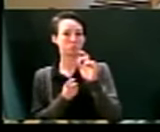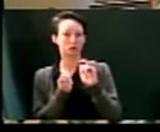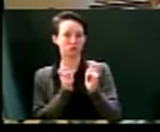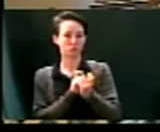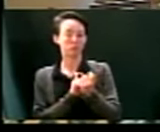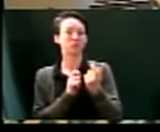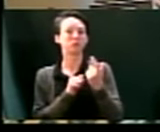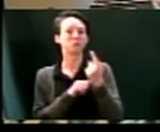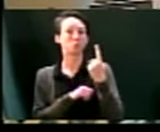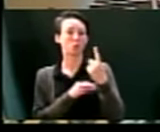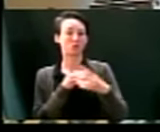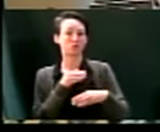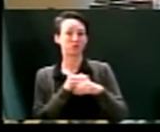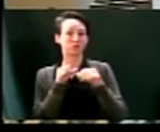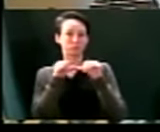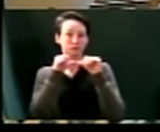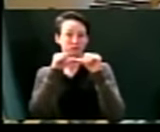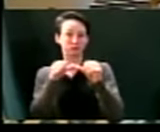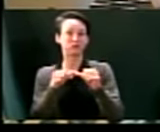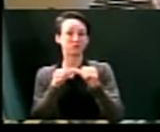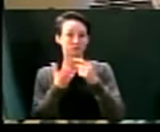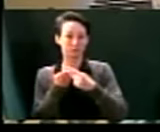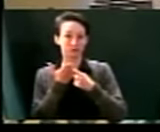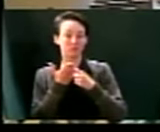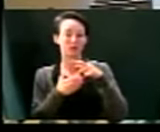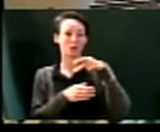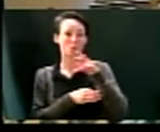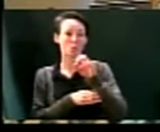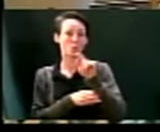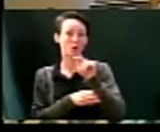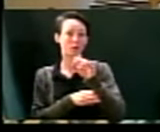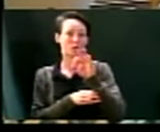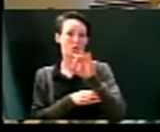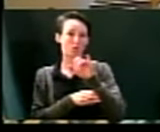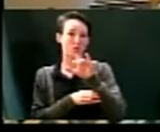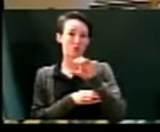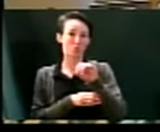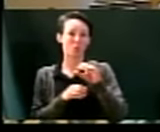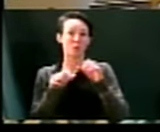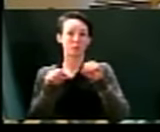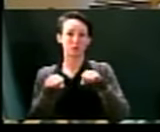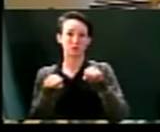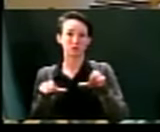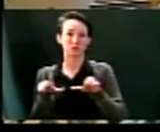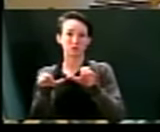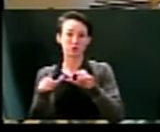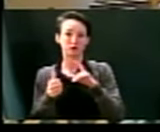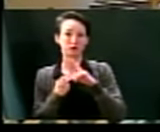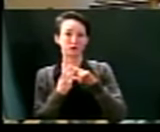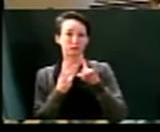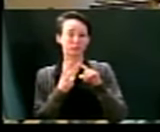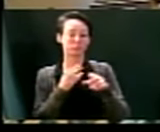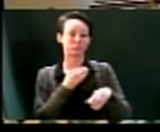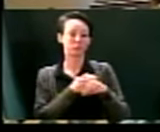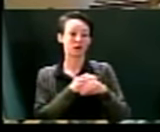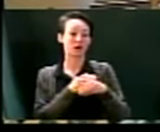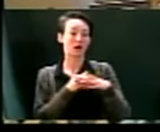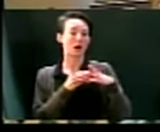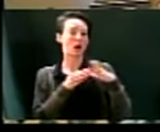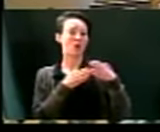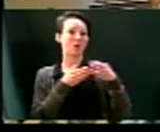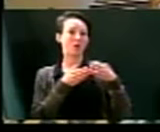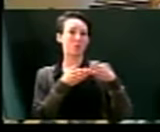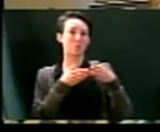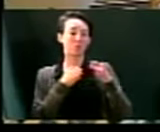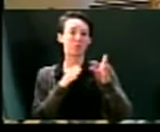the continued discussion of the portfolio with possible action, and the second is to add board forum since I closed the meeting